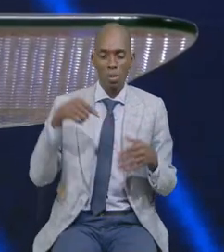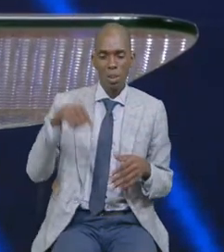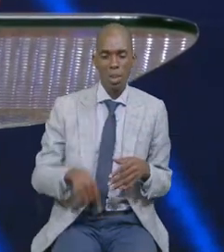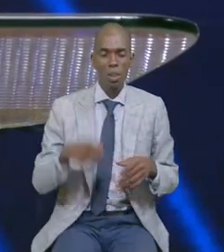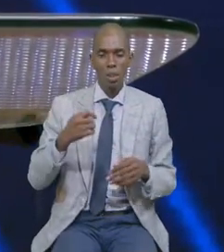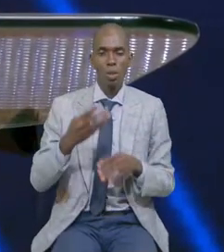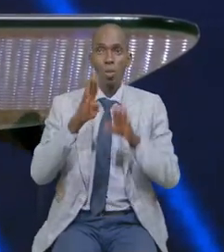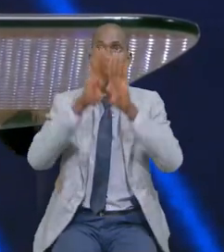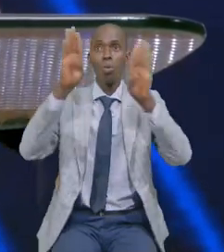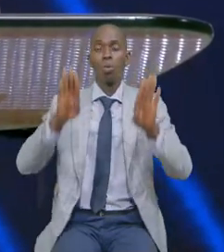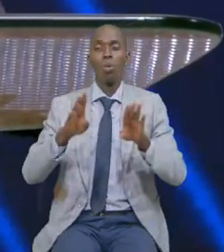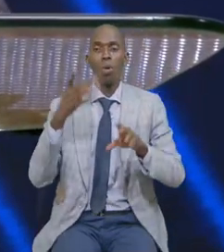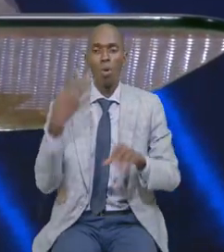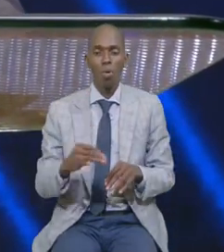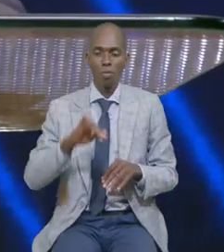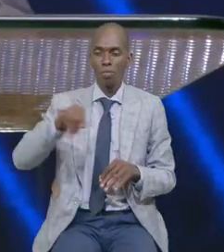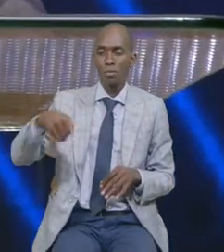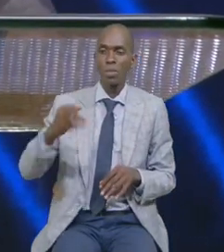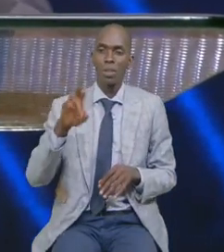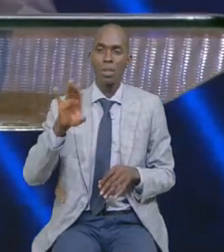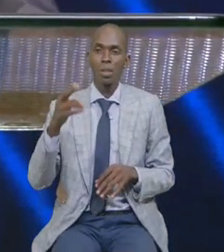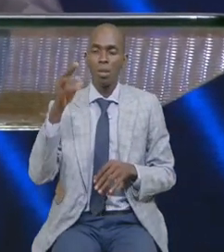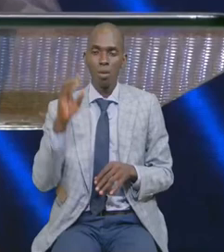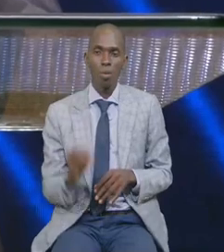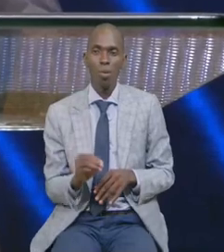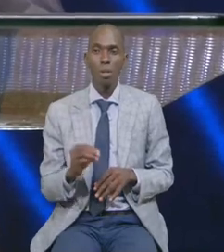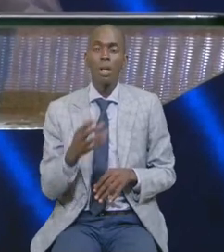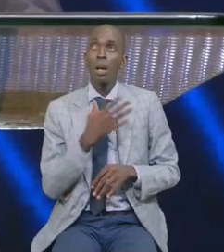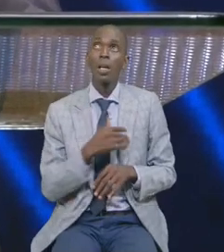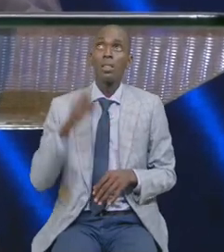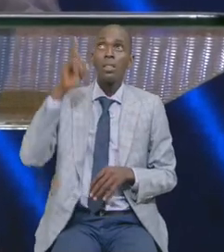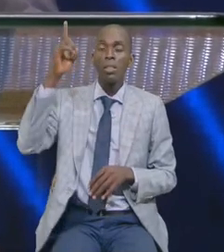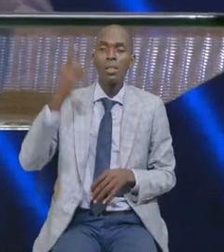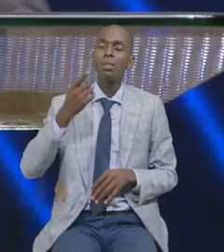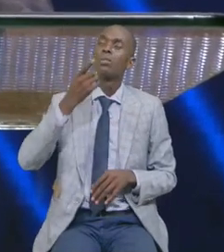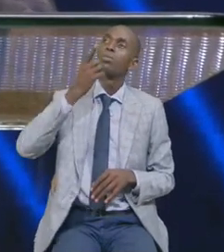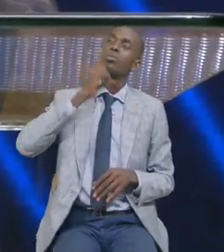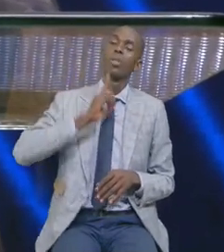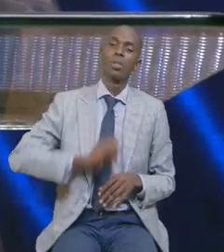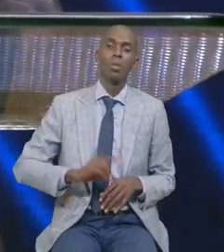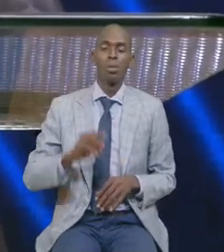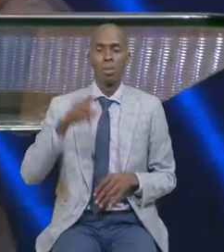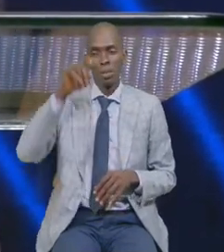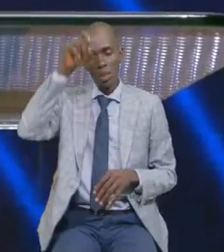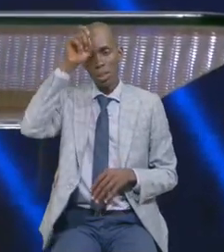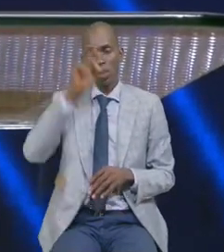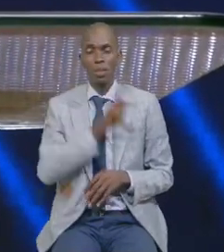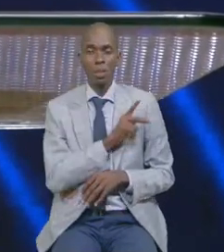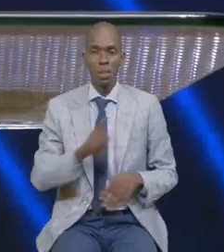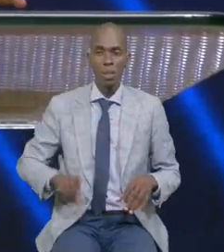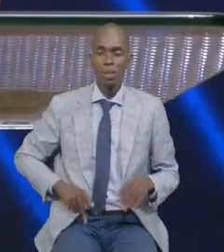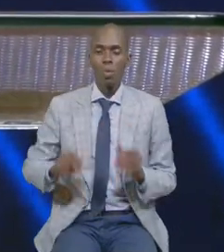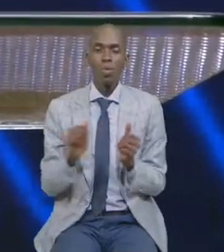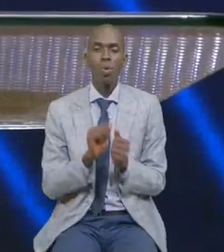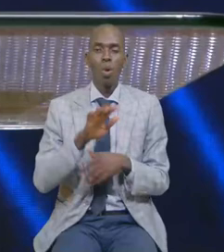able. He sank Pharaoh and all his chariots in the sea, is able. He